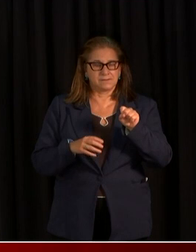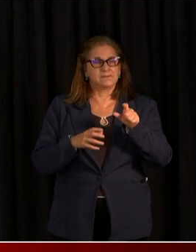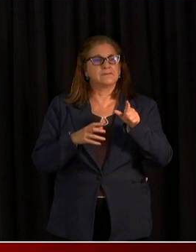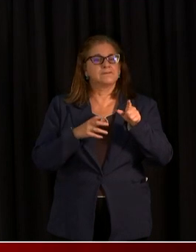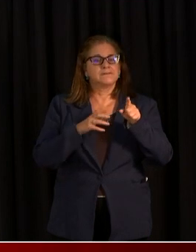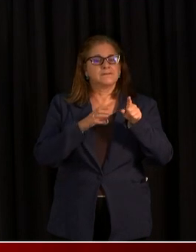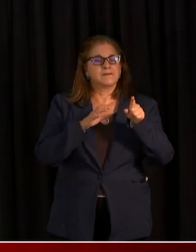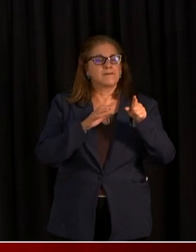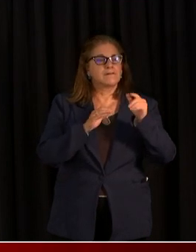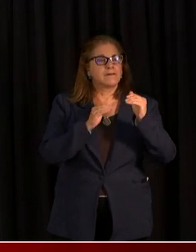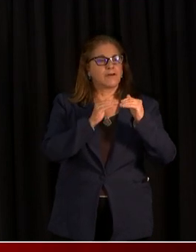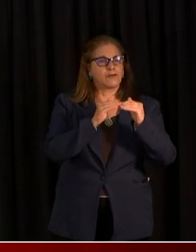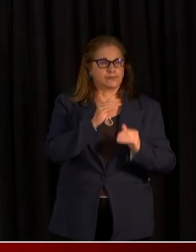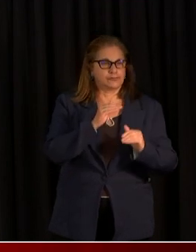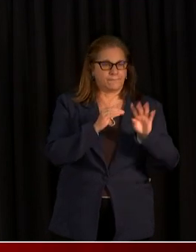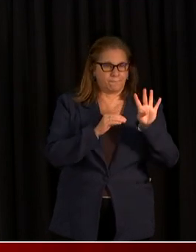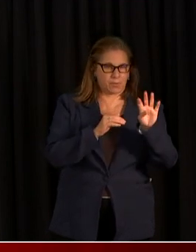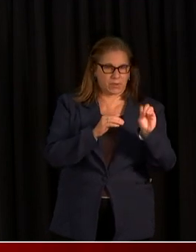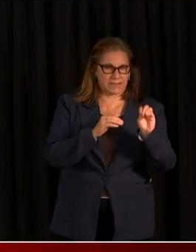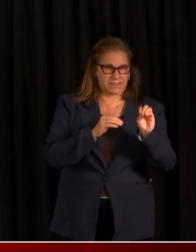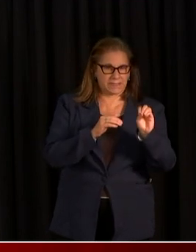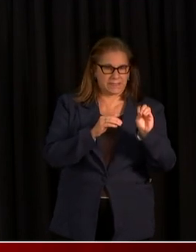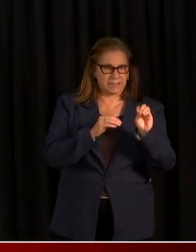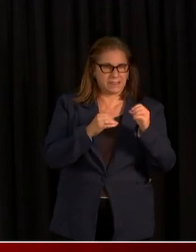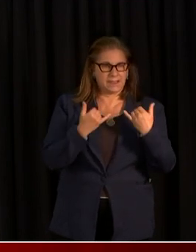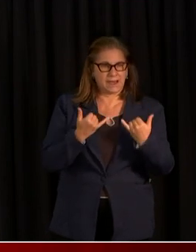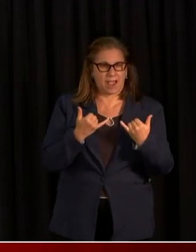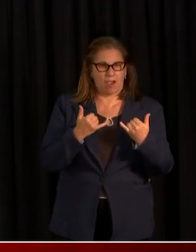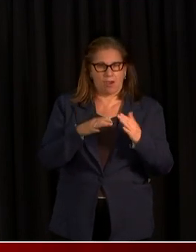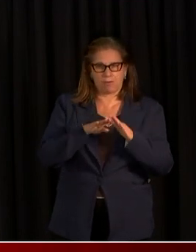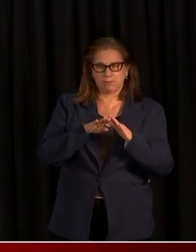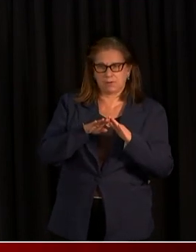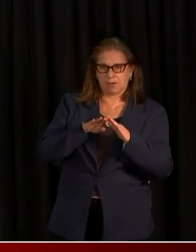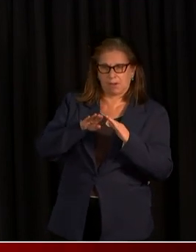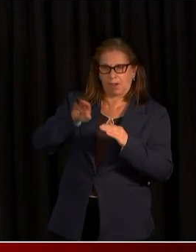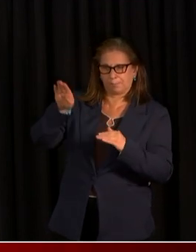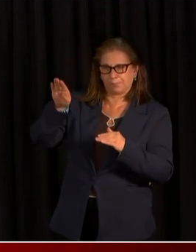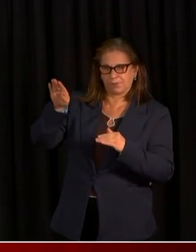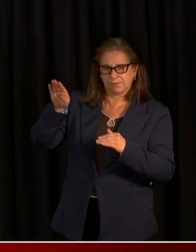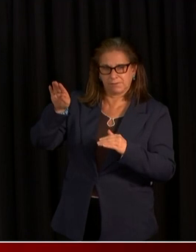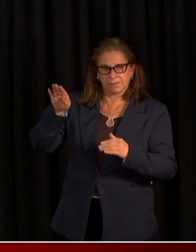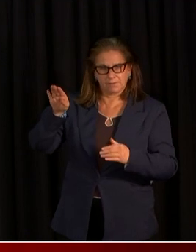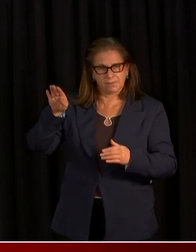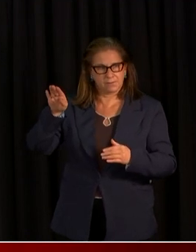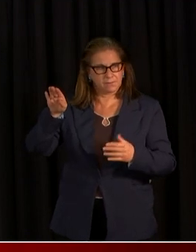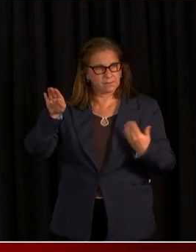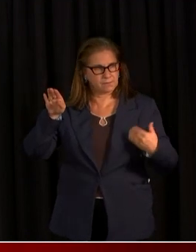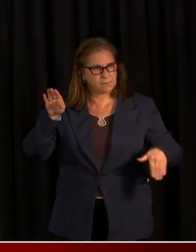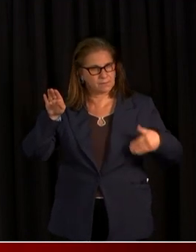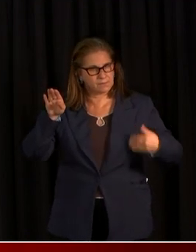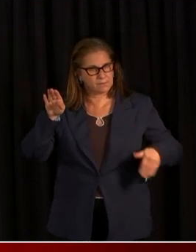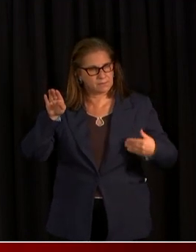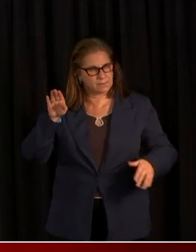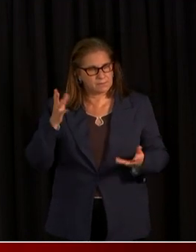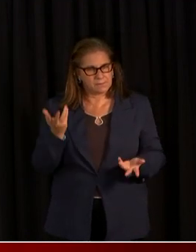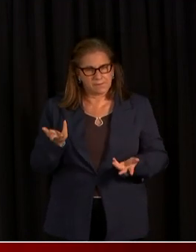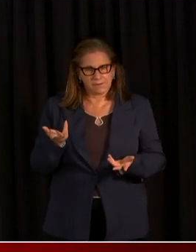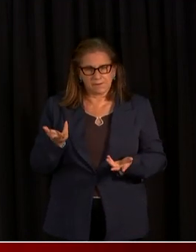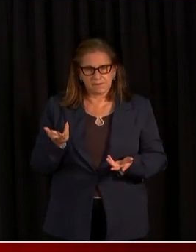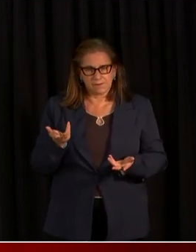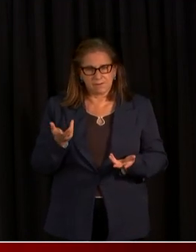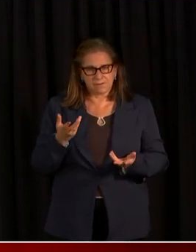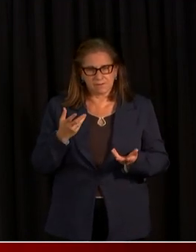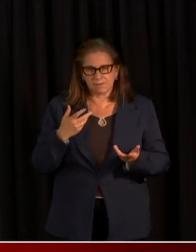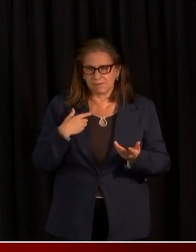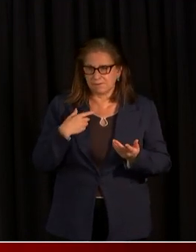since then where we have 60 or more people experiencing symptoms on a given day. And